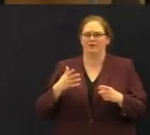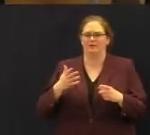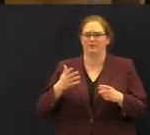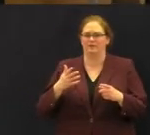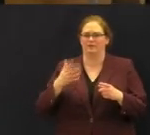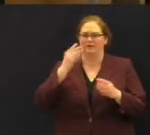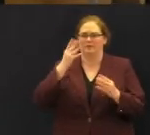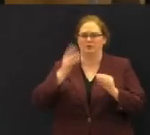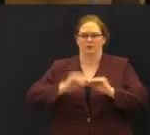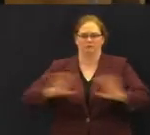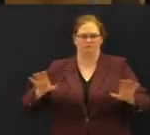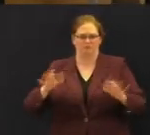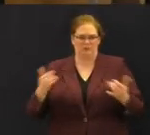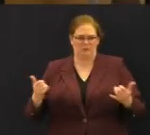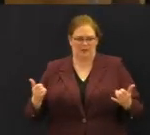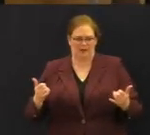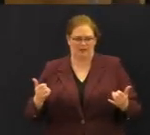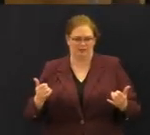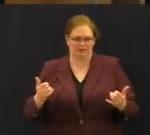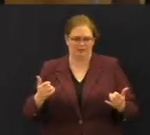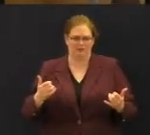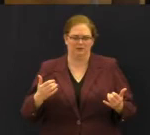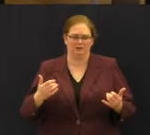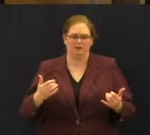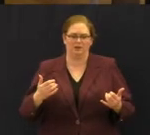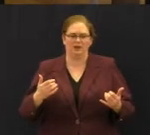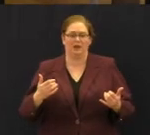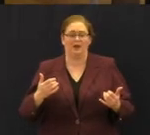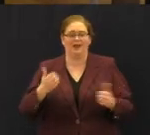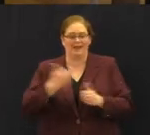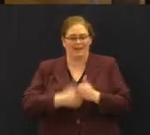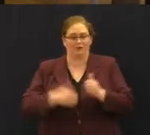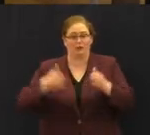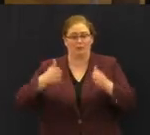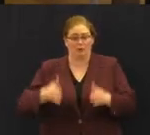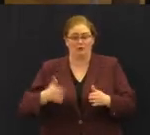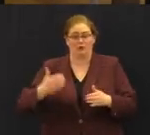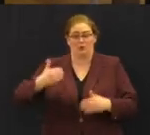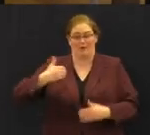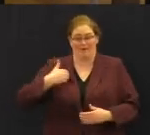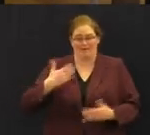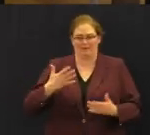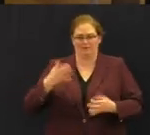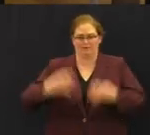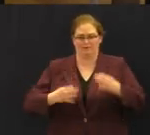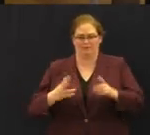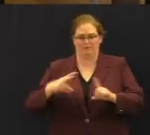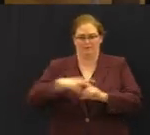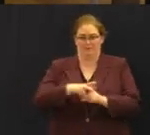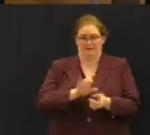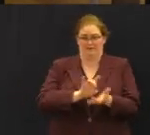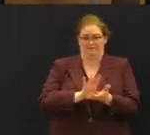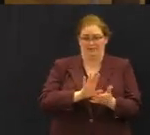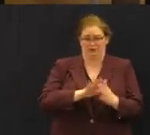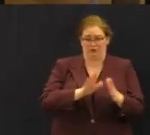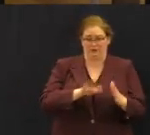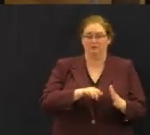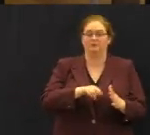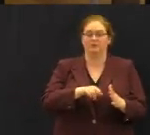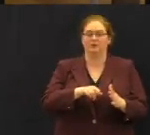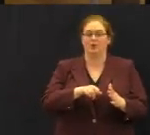out today. And we, as I mentioned, every single person who has an eviction filed, in addition, while they receive that